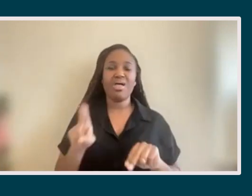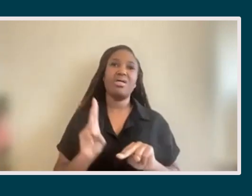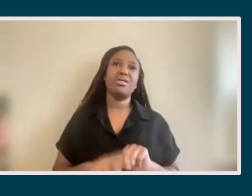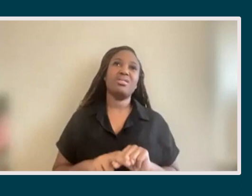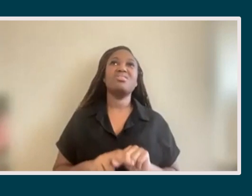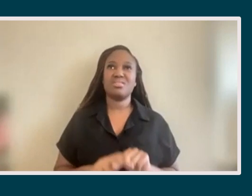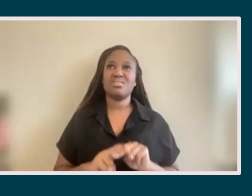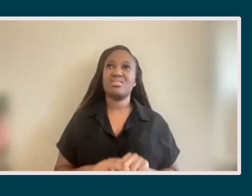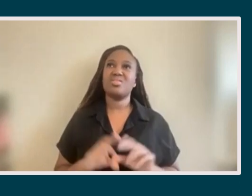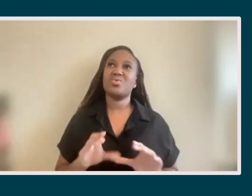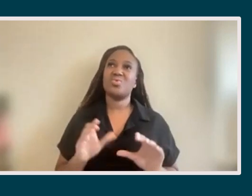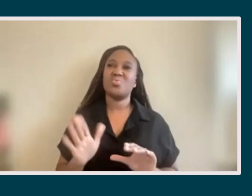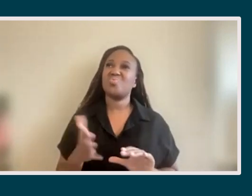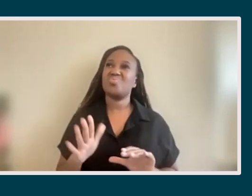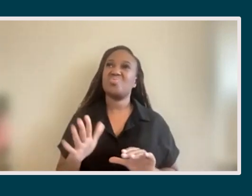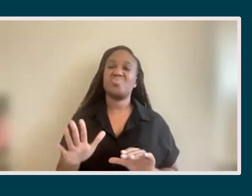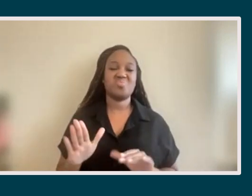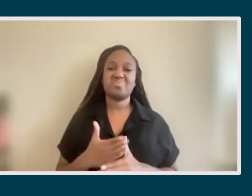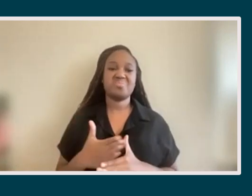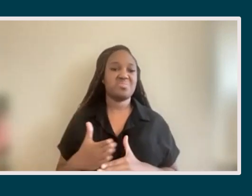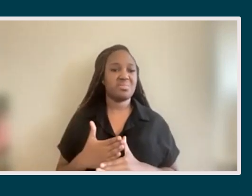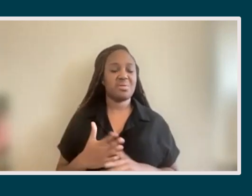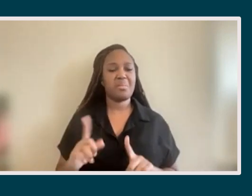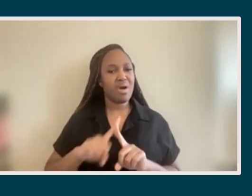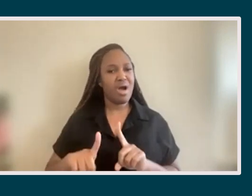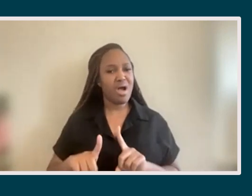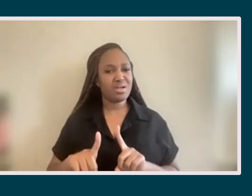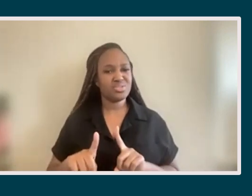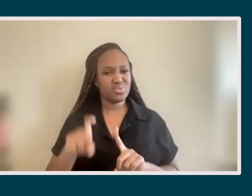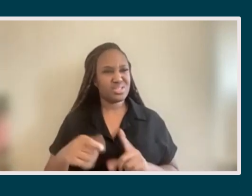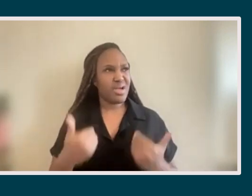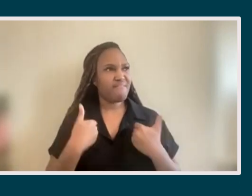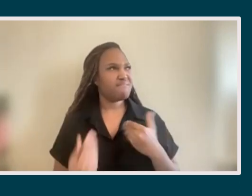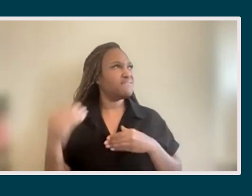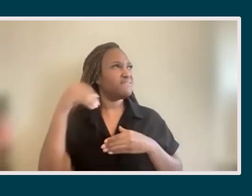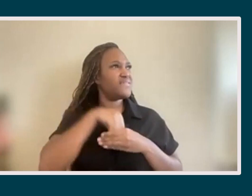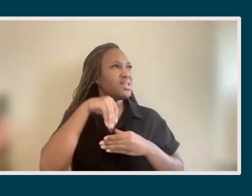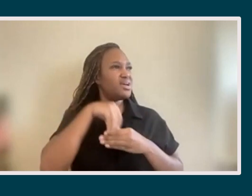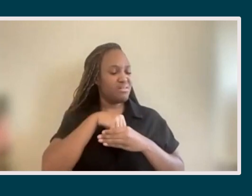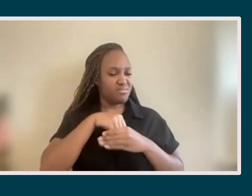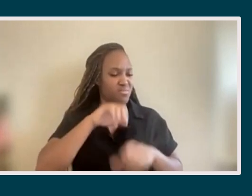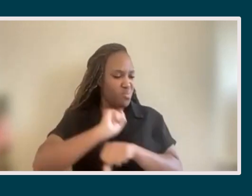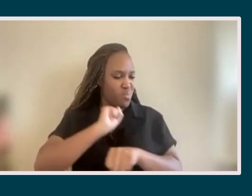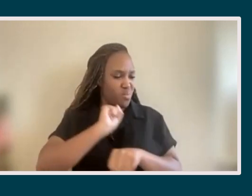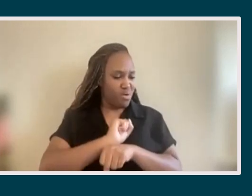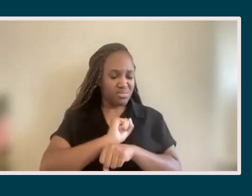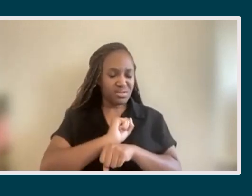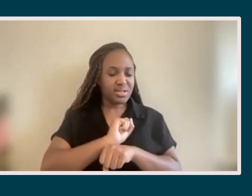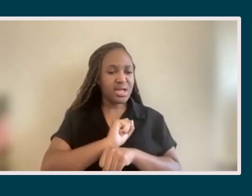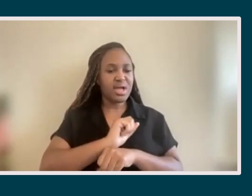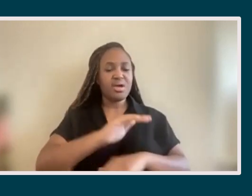eke out. Actually, a sense of equanimity helps with that. And being humble and kind